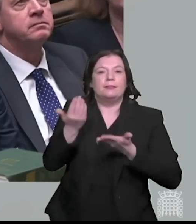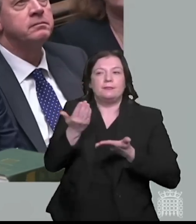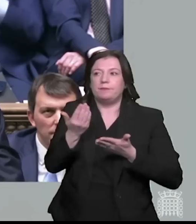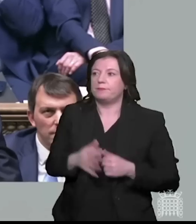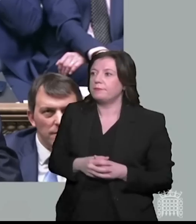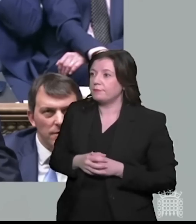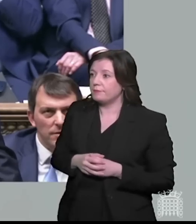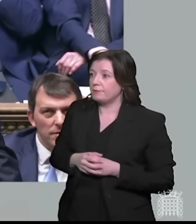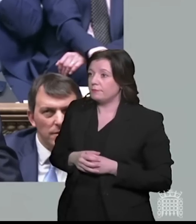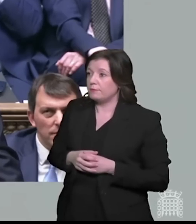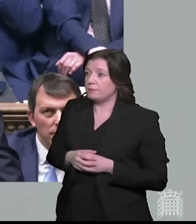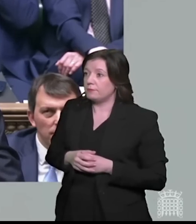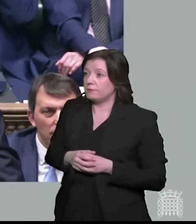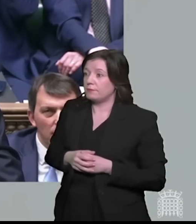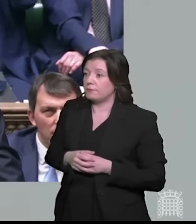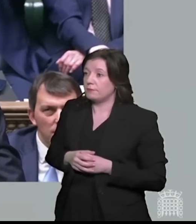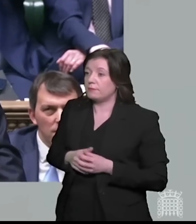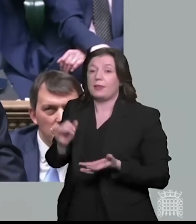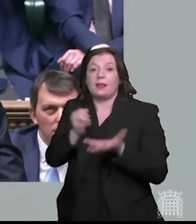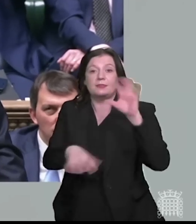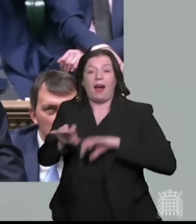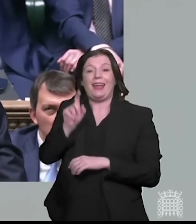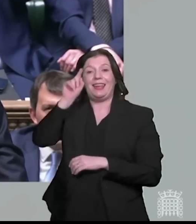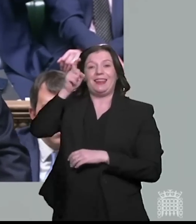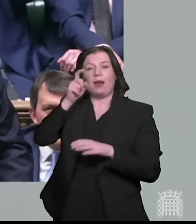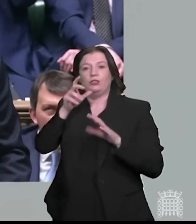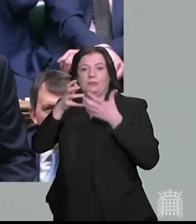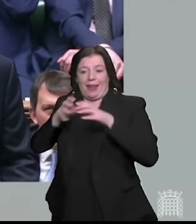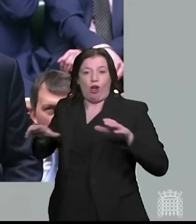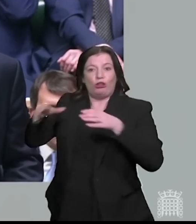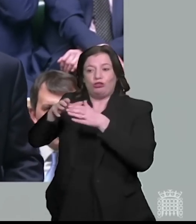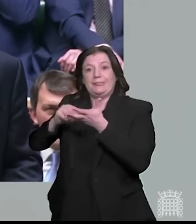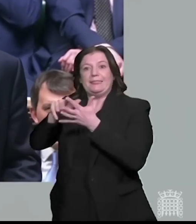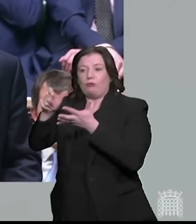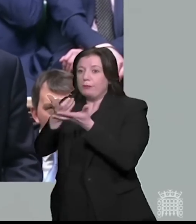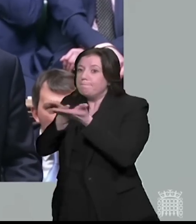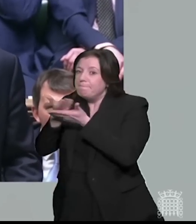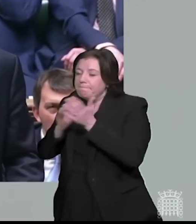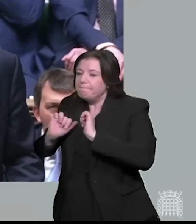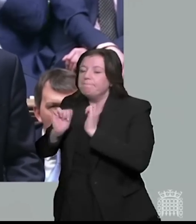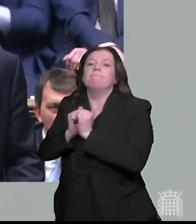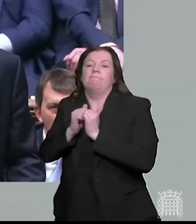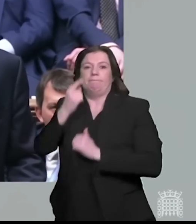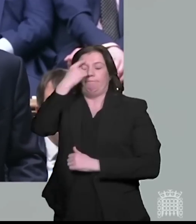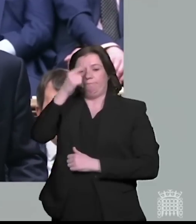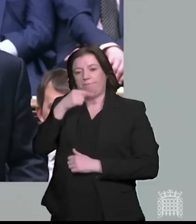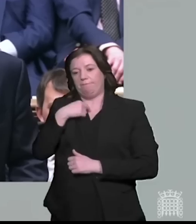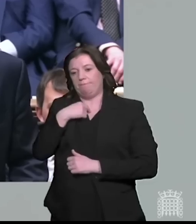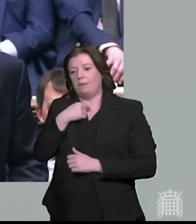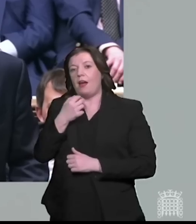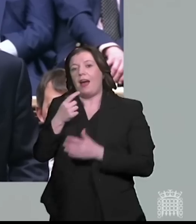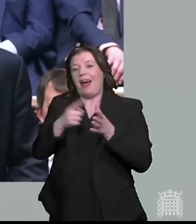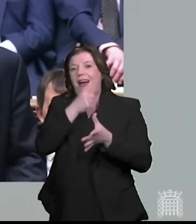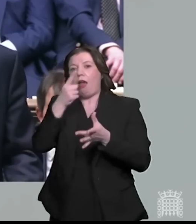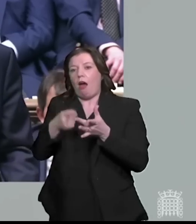Today, with our talented Science, Innovation and Technology Secretary, I also take measures to strengthen our position in